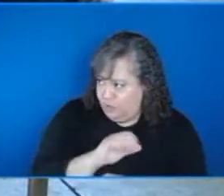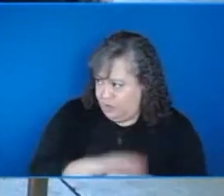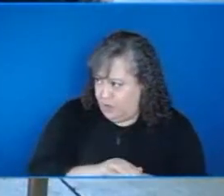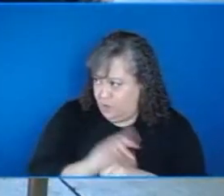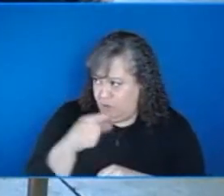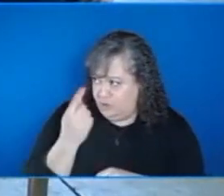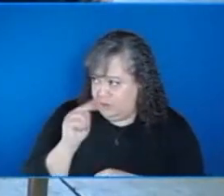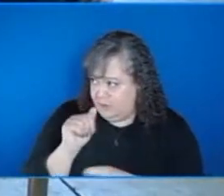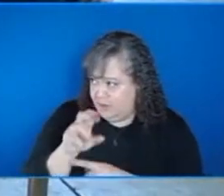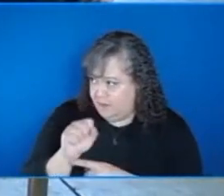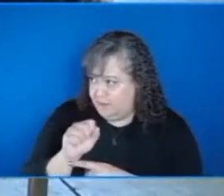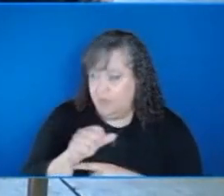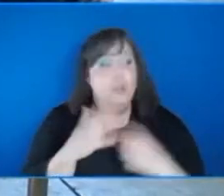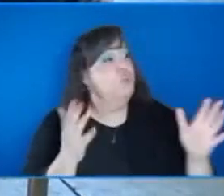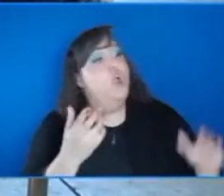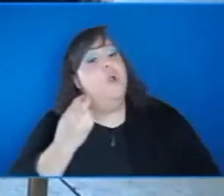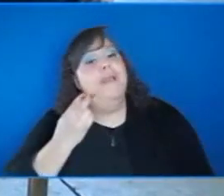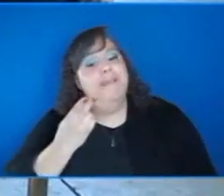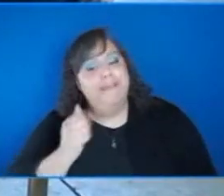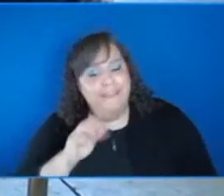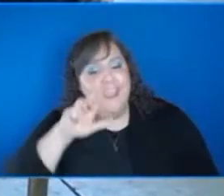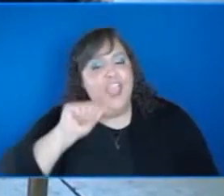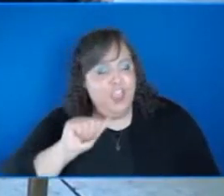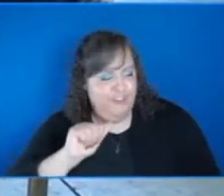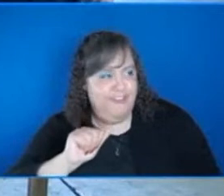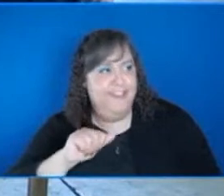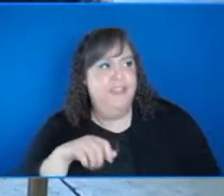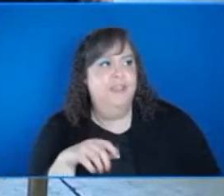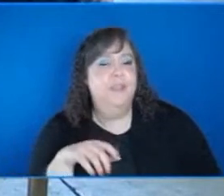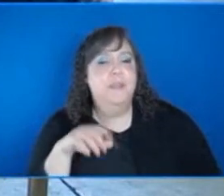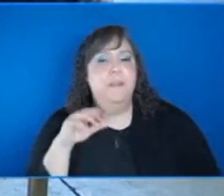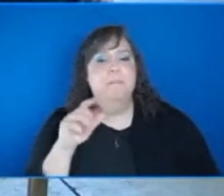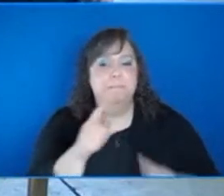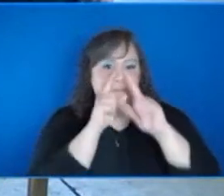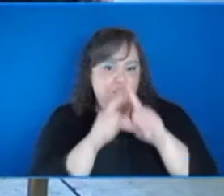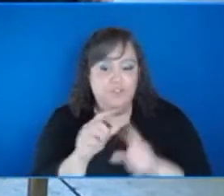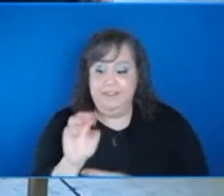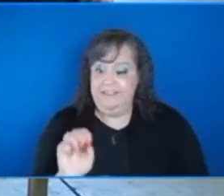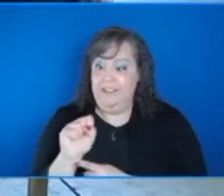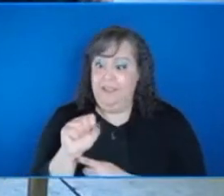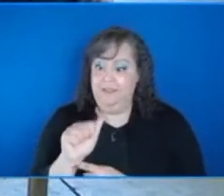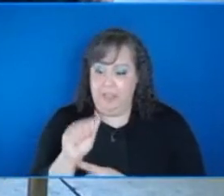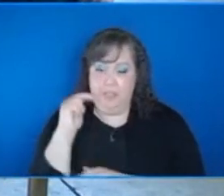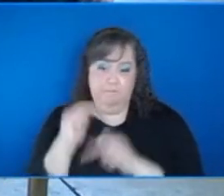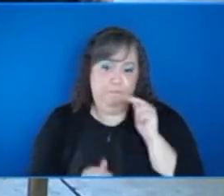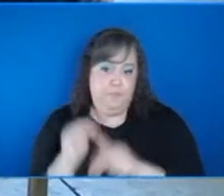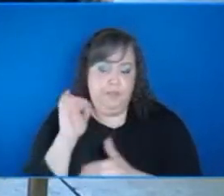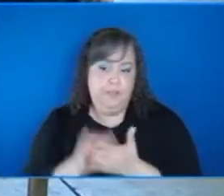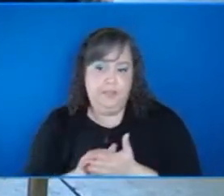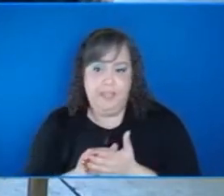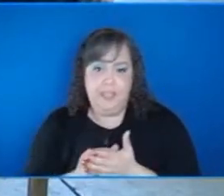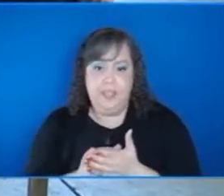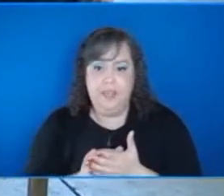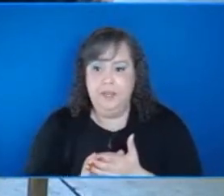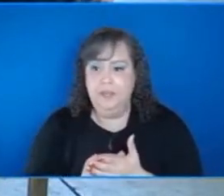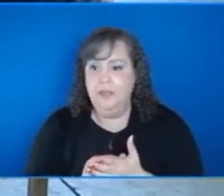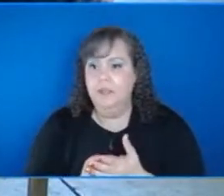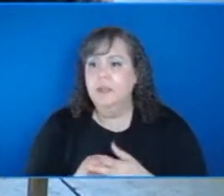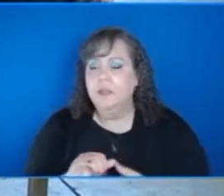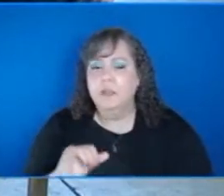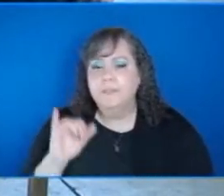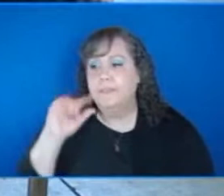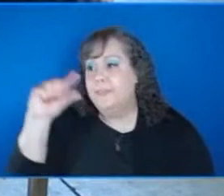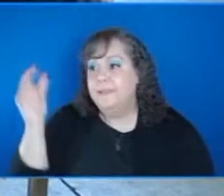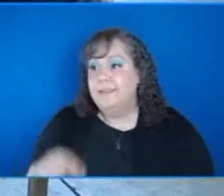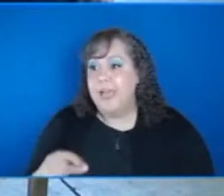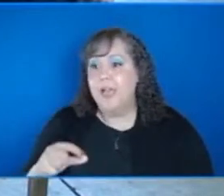ago the Hera mission that's being built by the European Space Agency. I mean, we've got Litia Cube, right? Yes, so Litia Italian Cube. Space Agency It's already